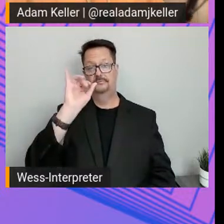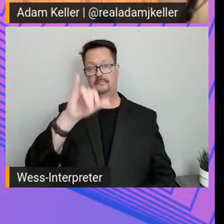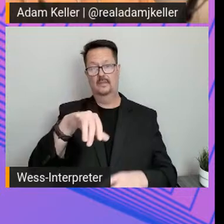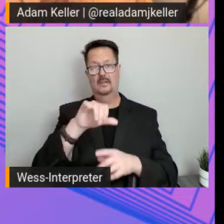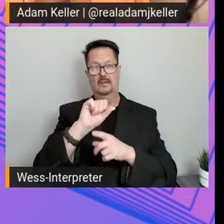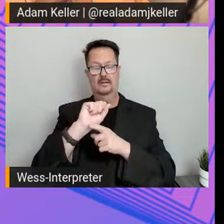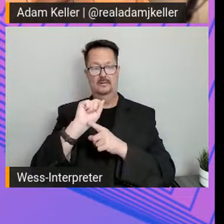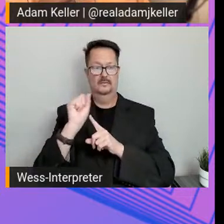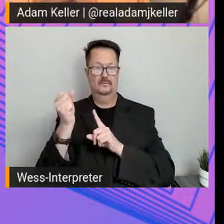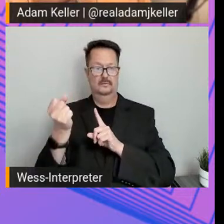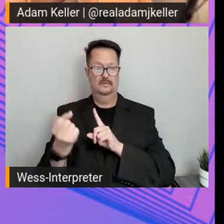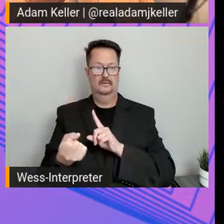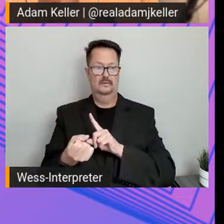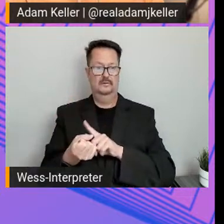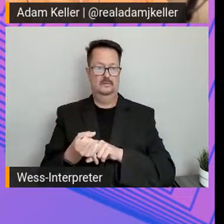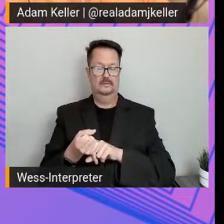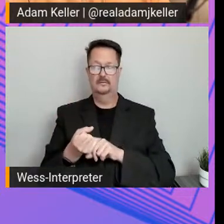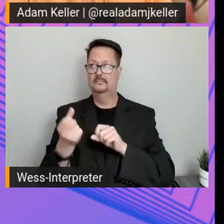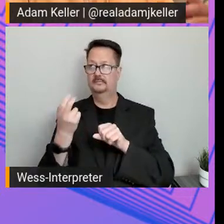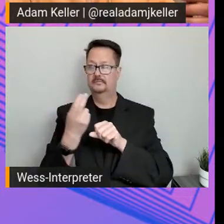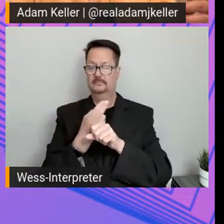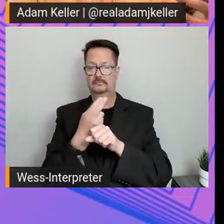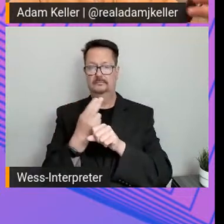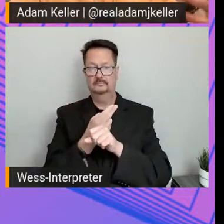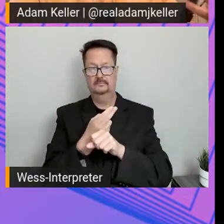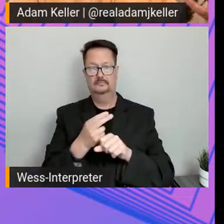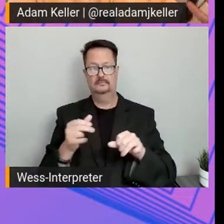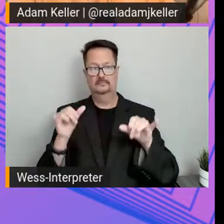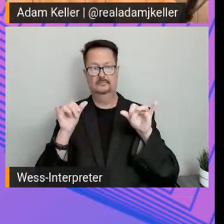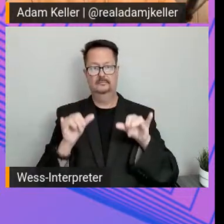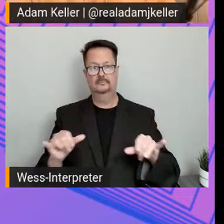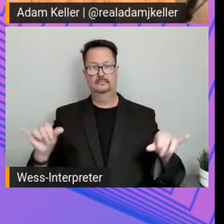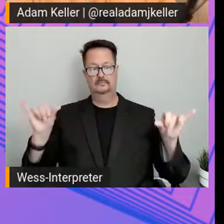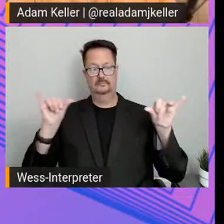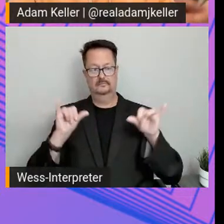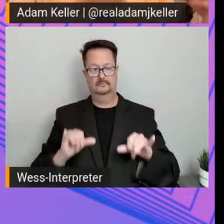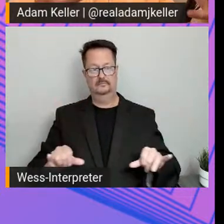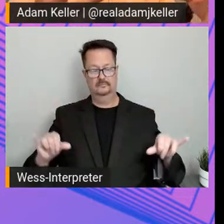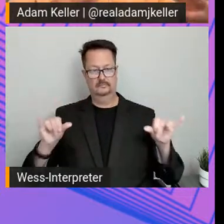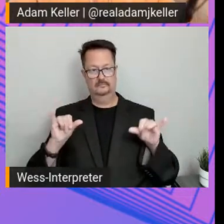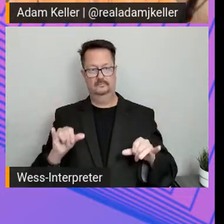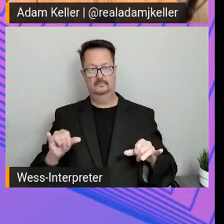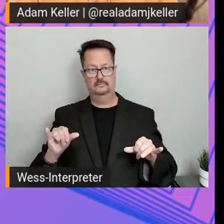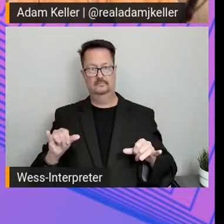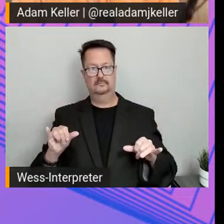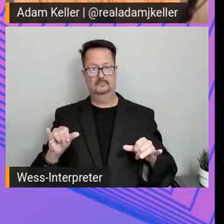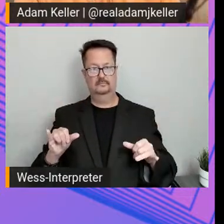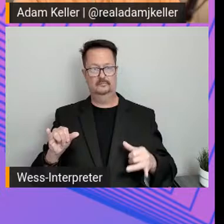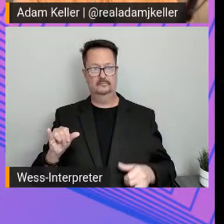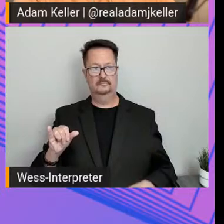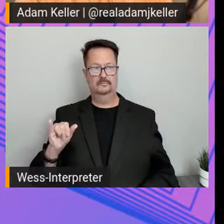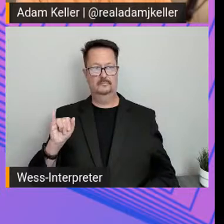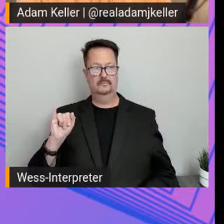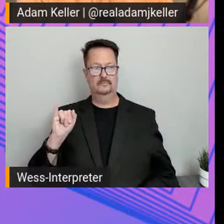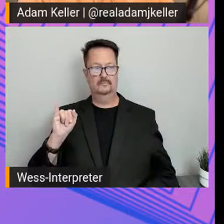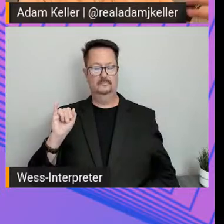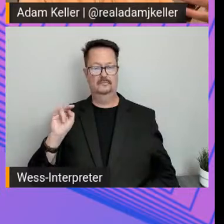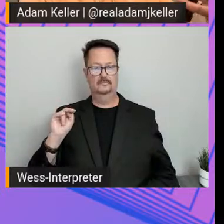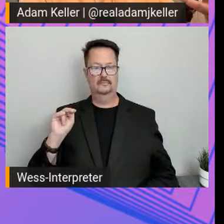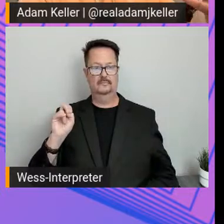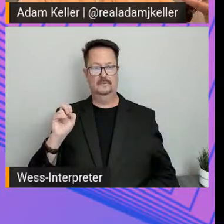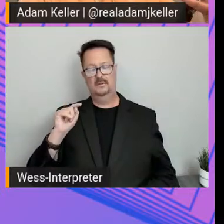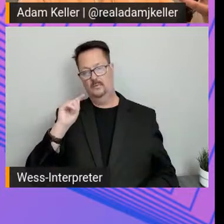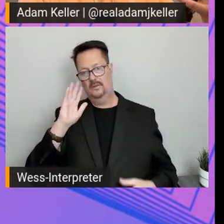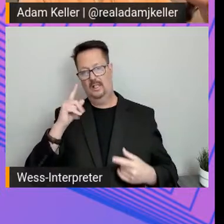same application, and we're going to run a Copilot init. So the Copilot init is going to ask me